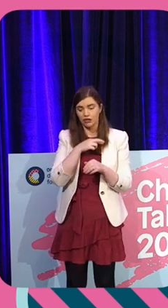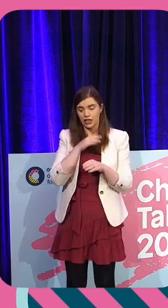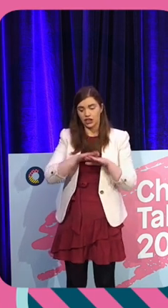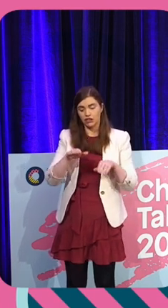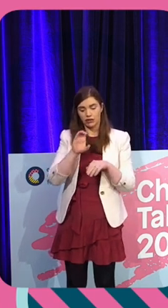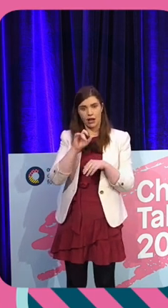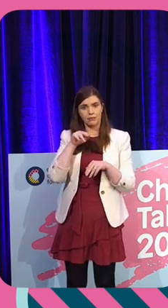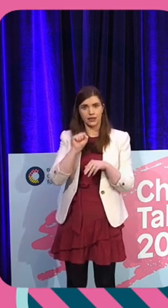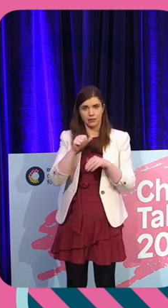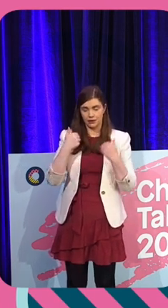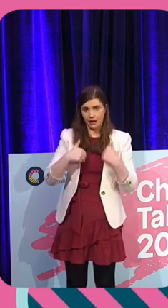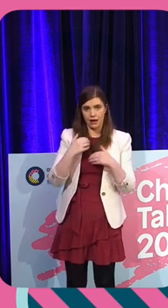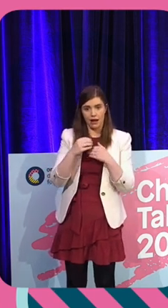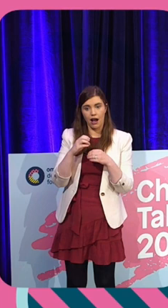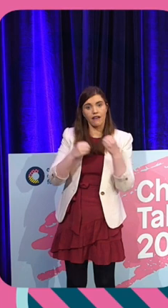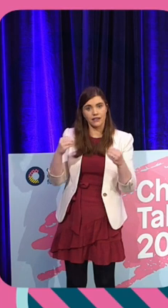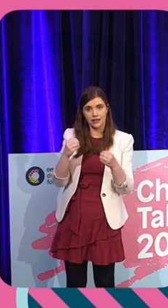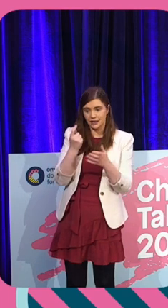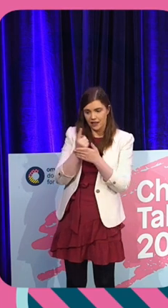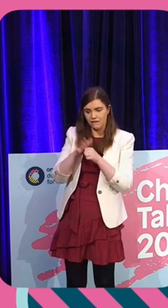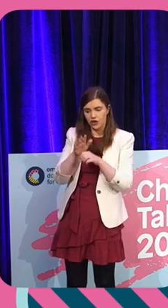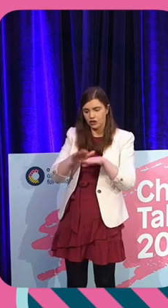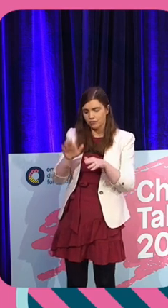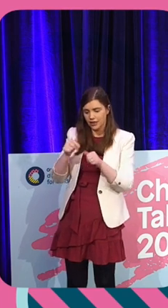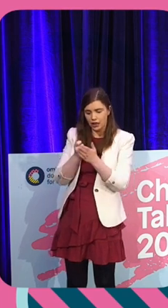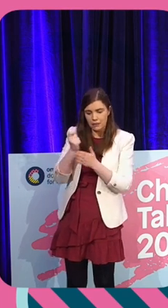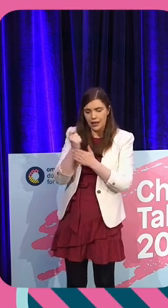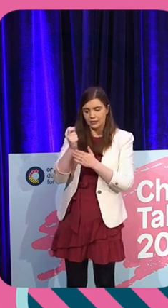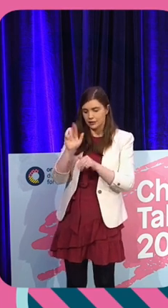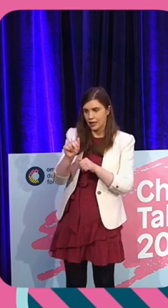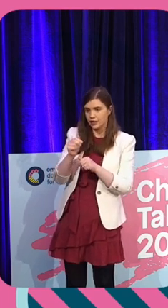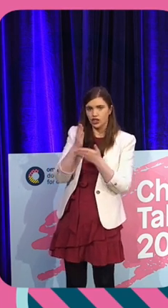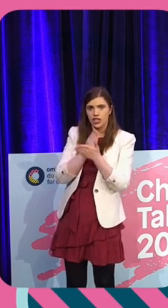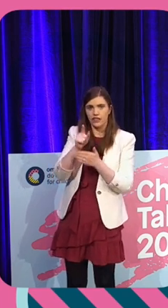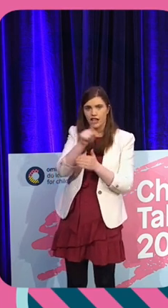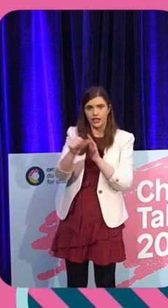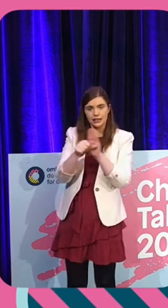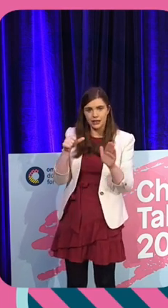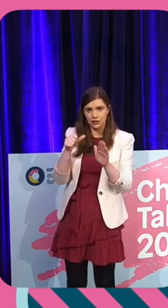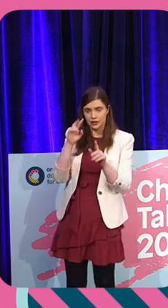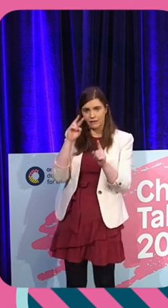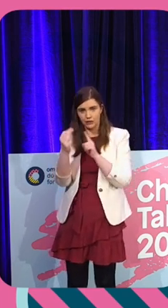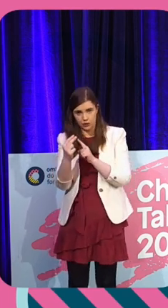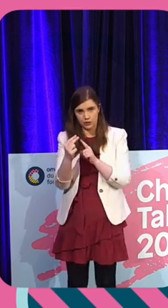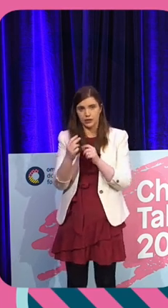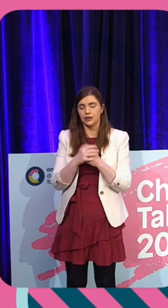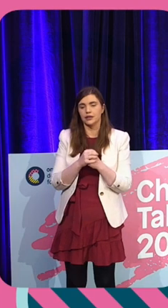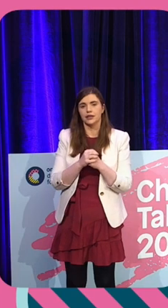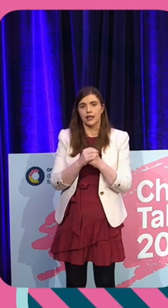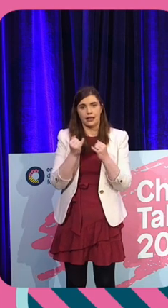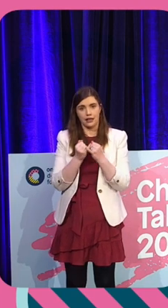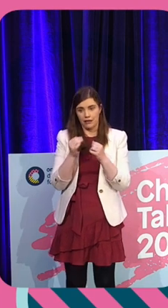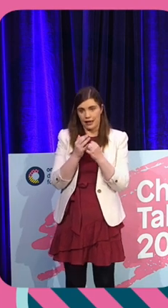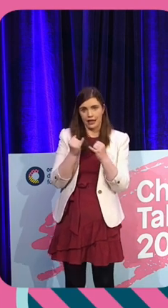people to voice their concerns, make a complaint, and share their experiences and viewpoints at events like Child Talks. Our next speaker is